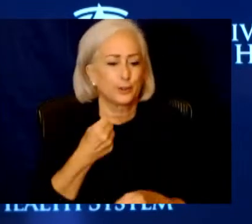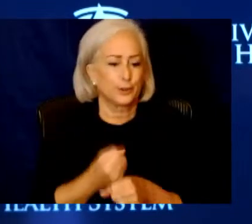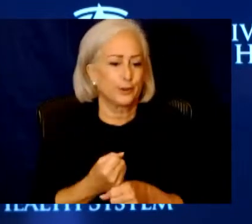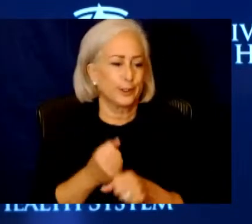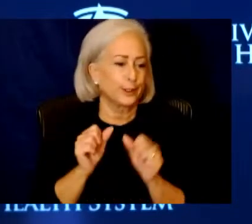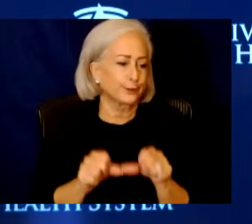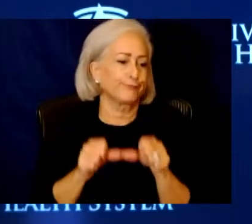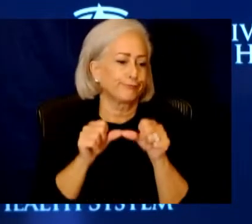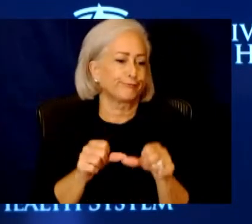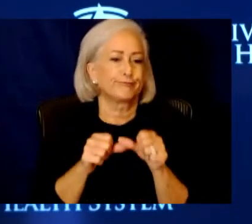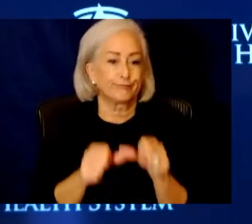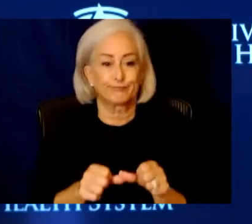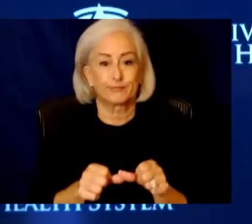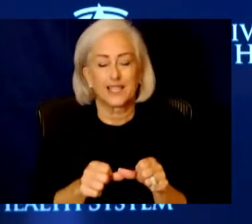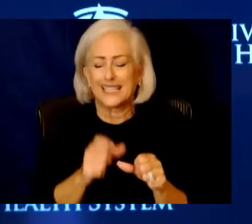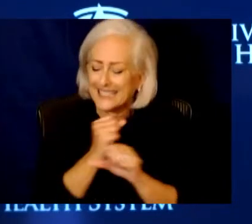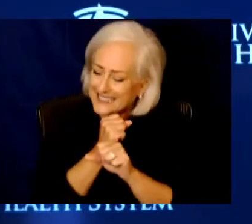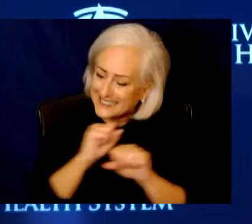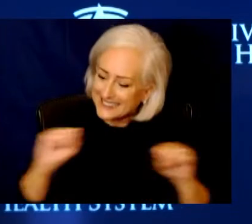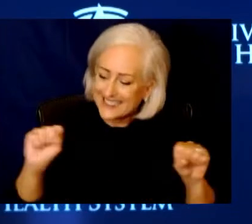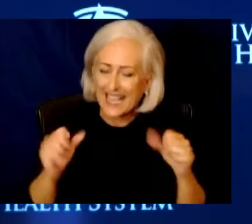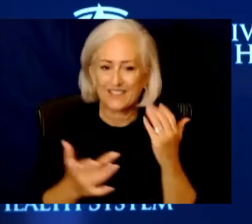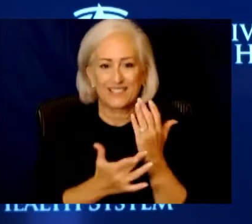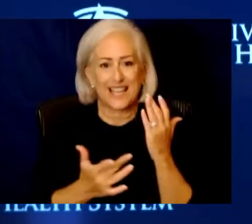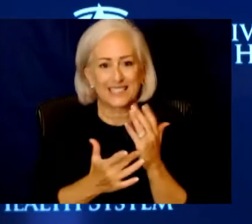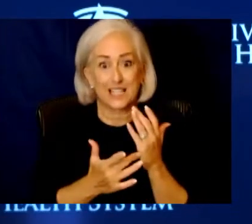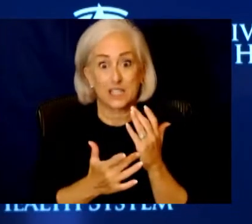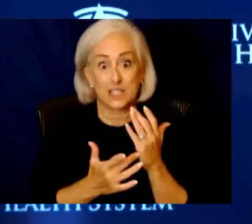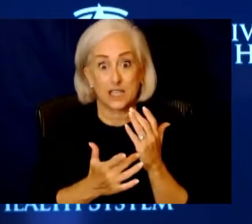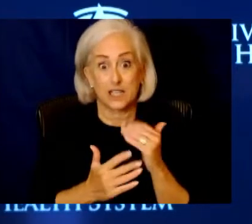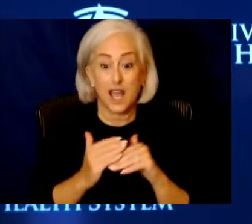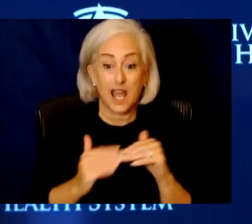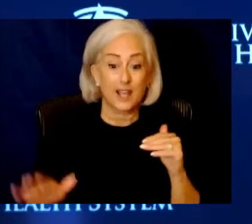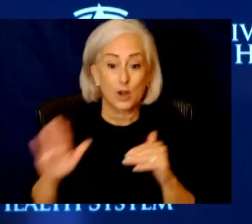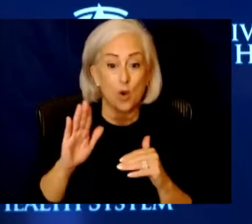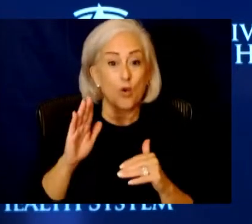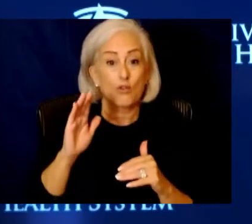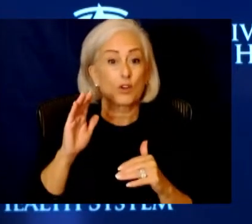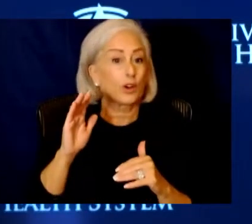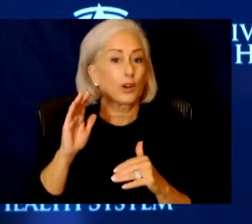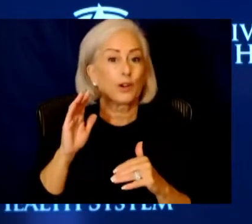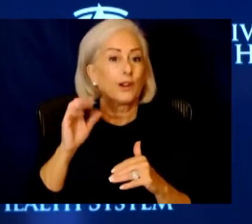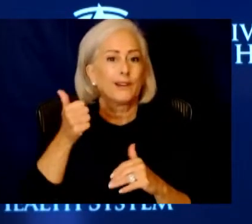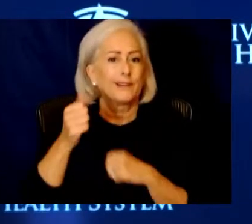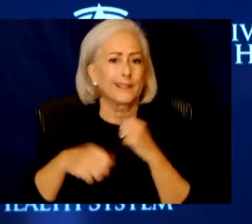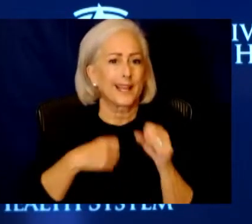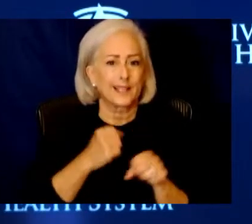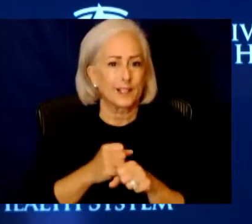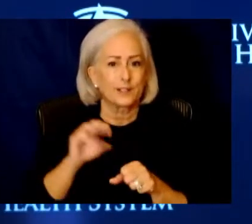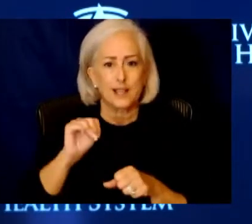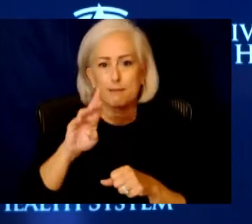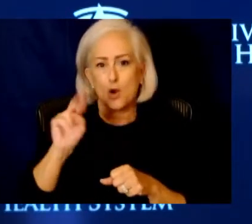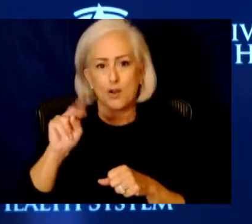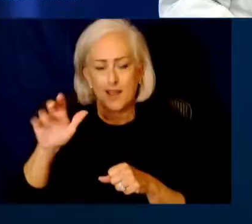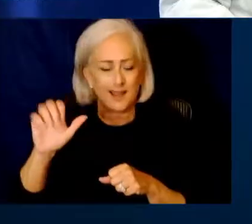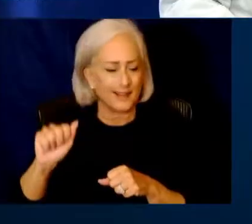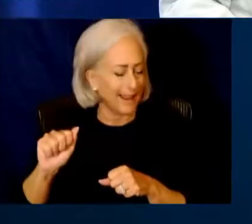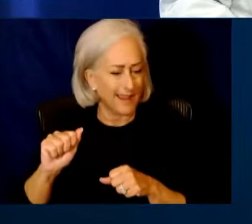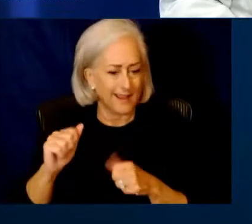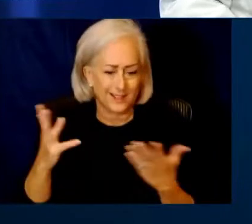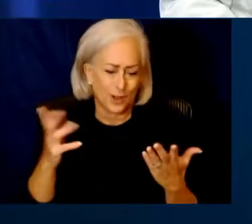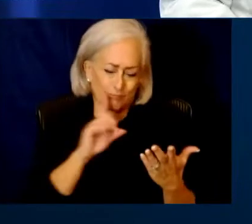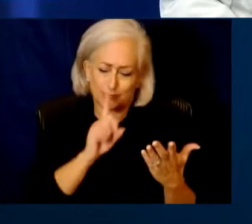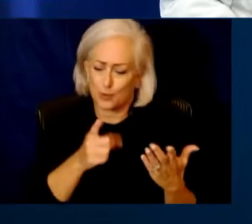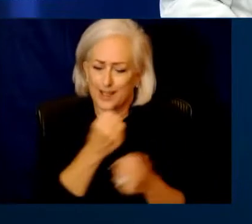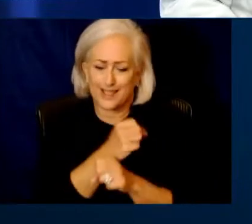a decade into mRNA technology for vaccination. So as far as safety goes, I really think that horse has left the barn.